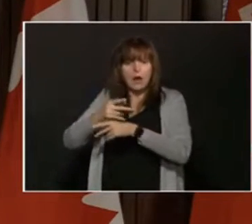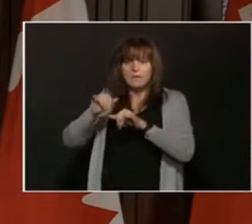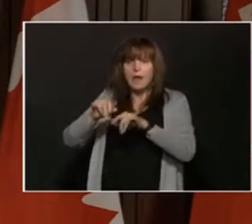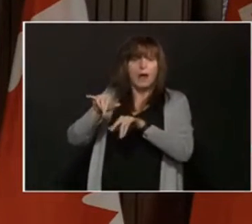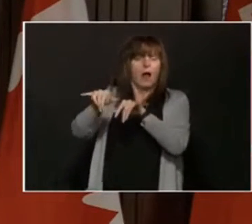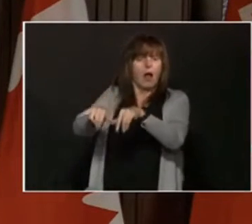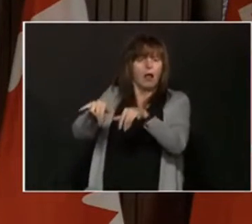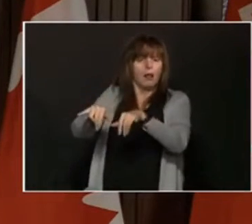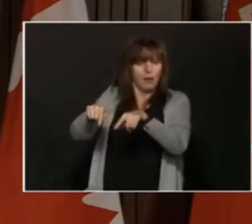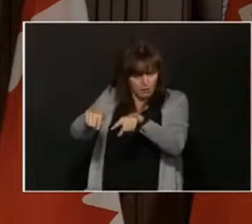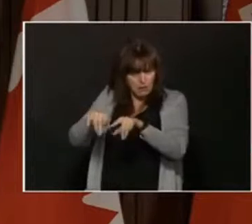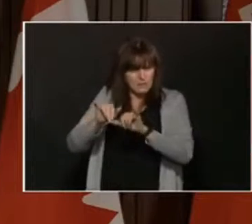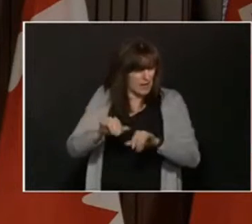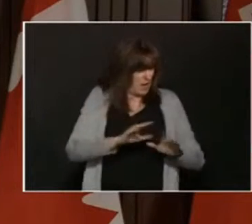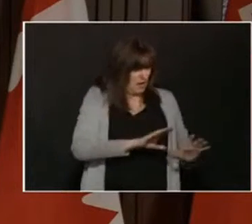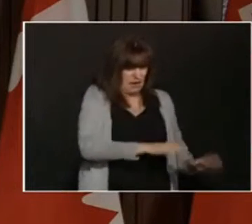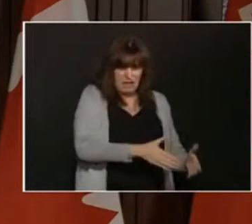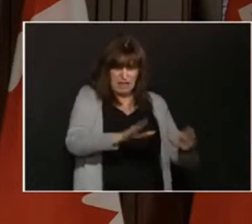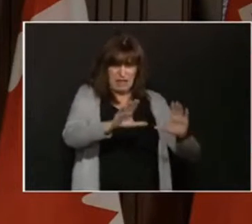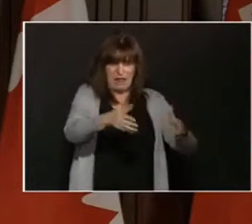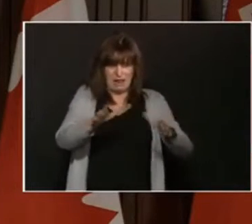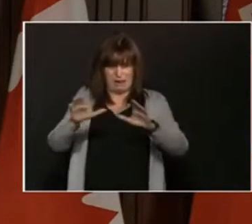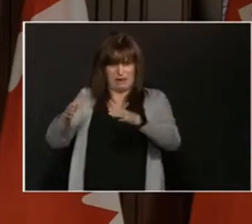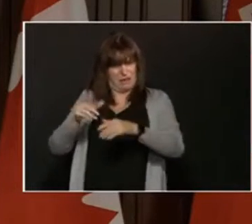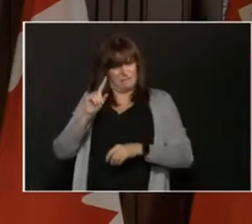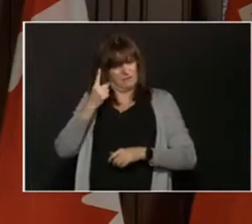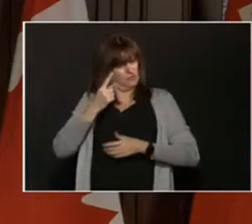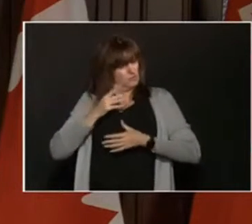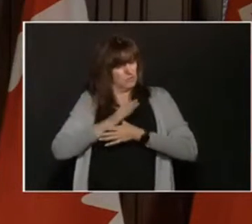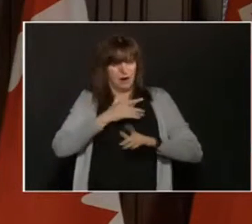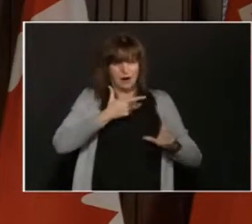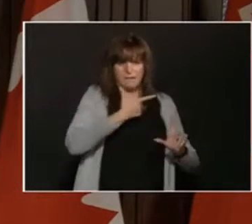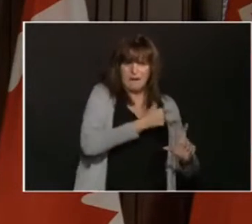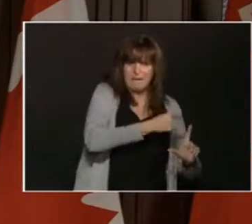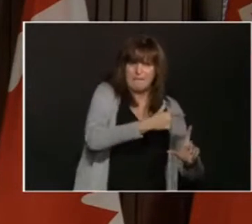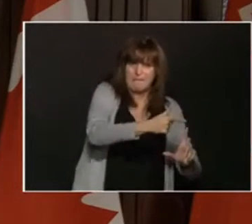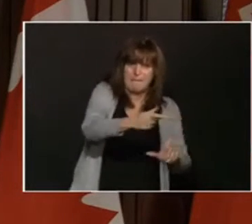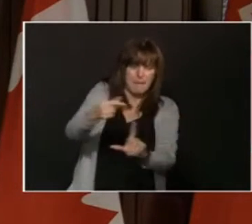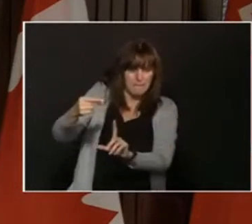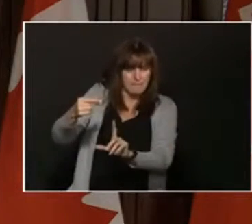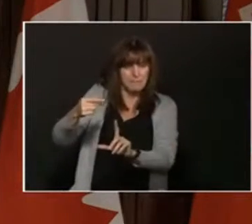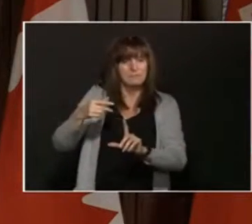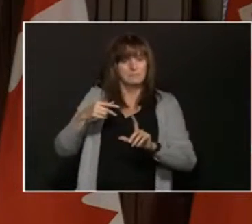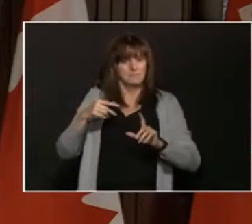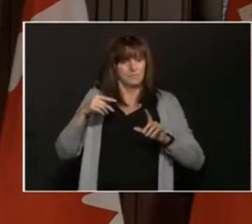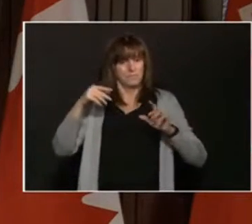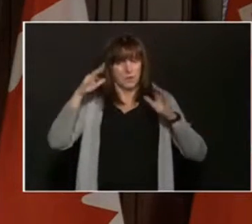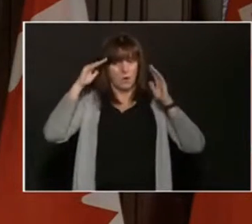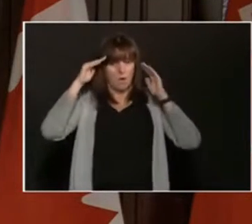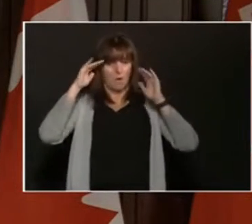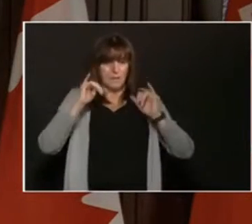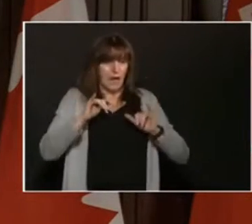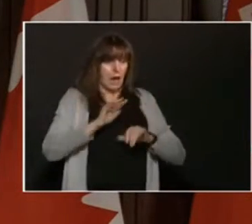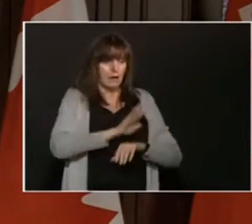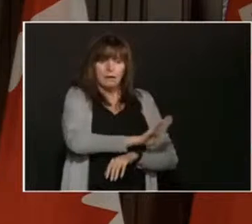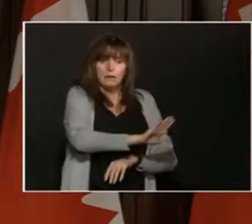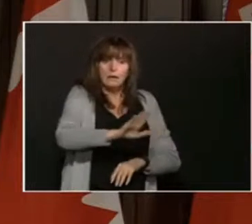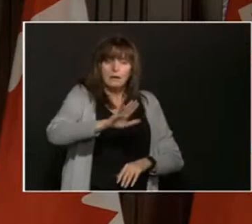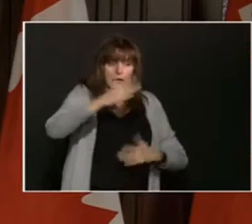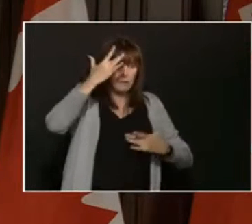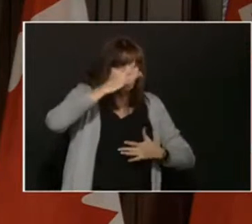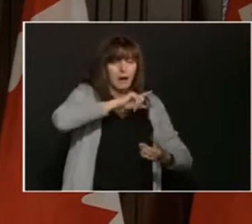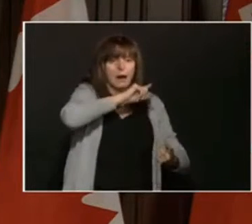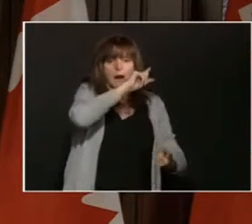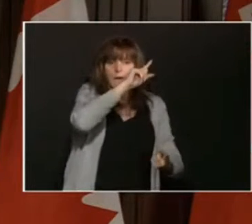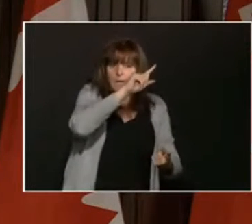those, hopefully that will reduce the rate of illness and mortality or death in those